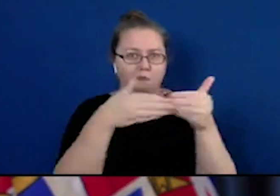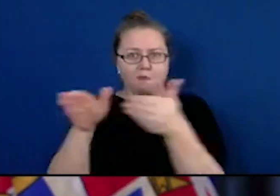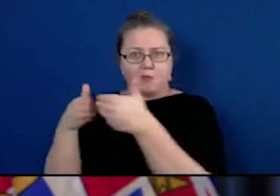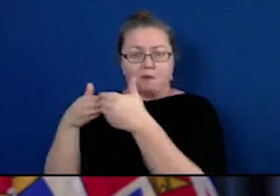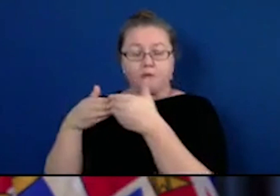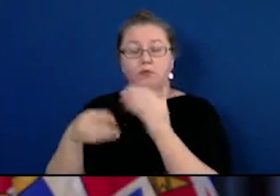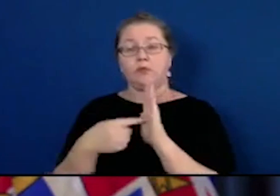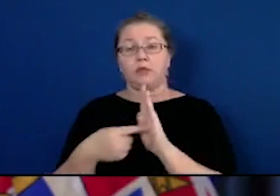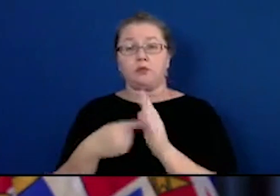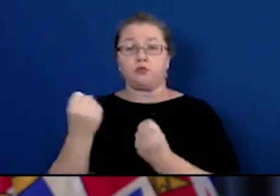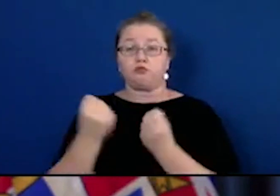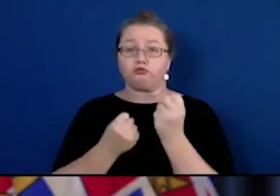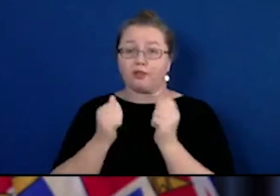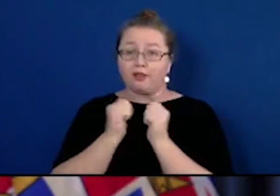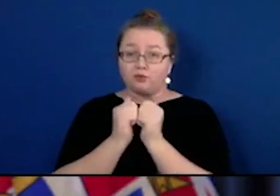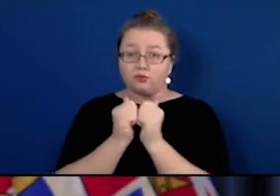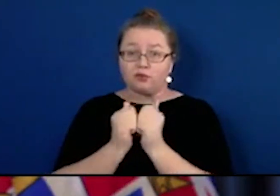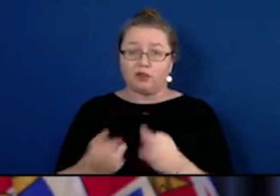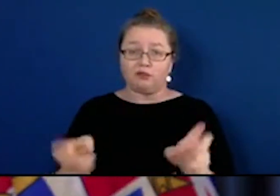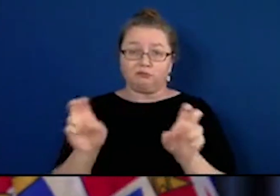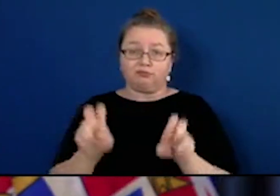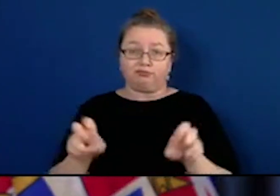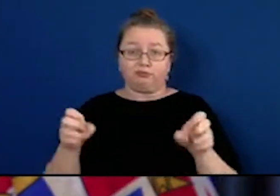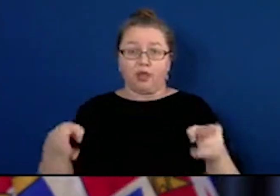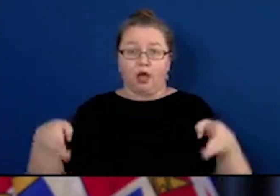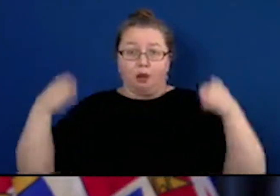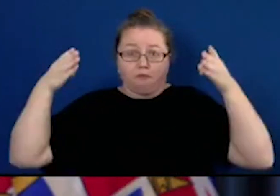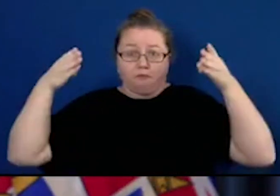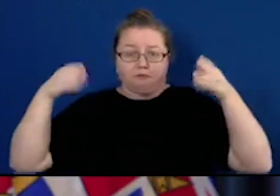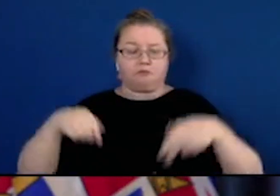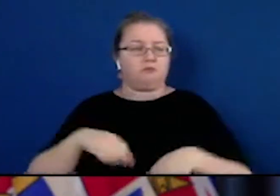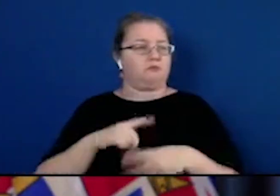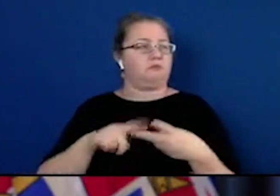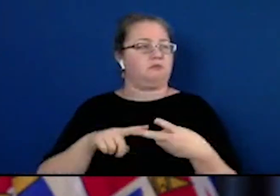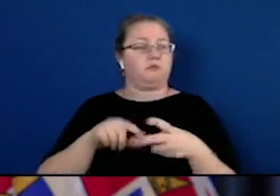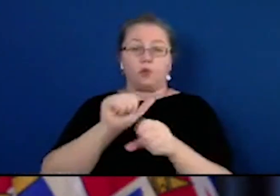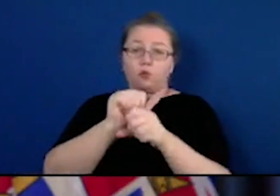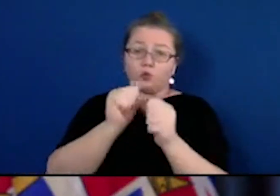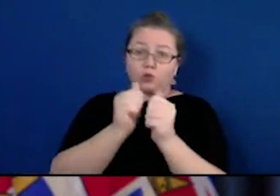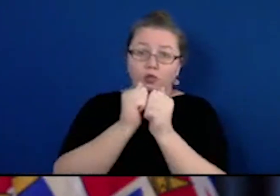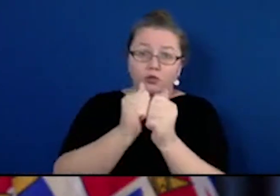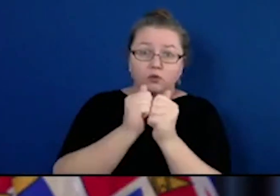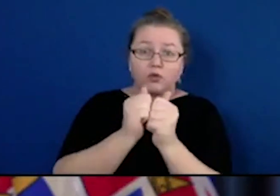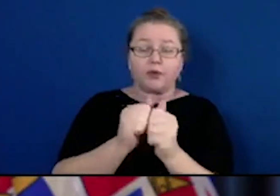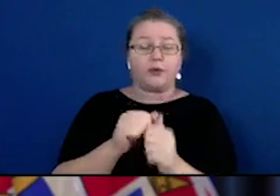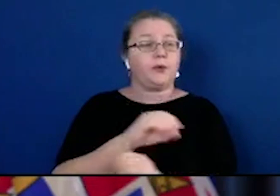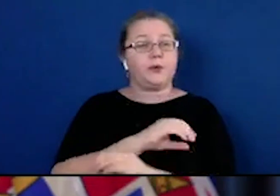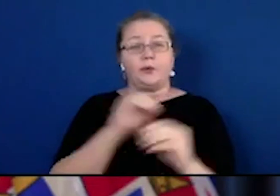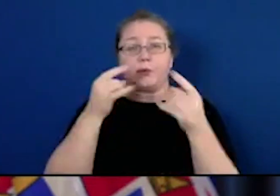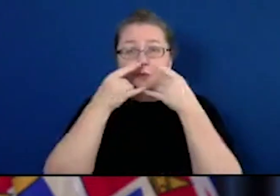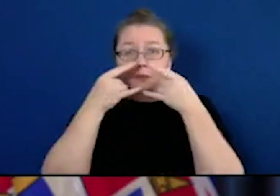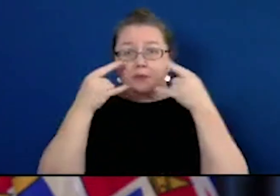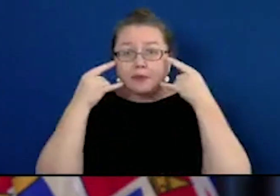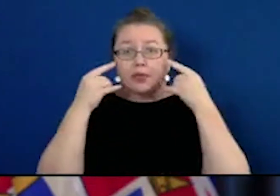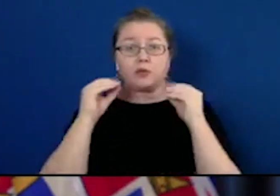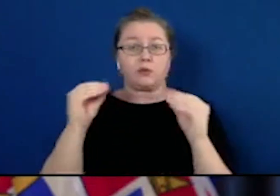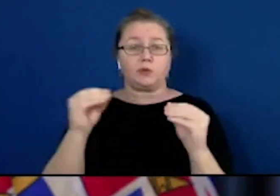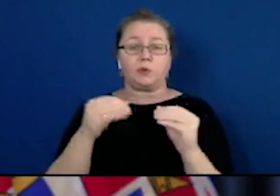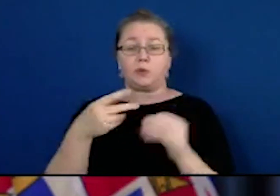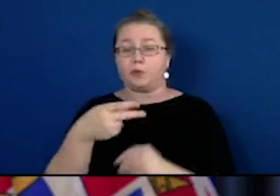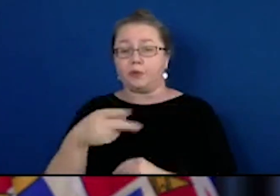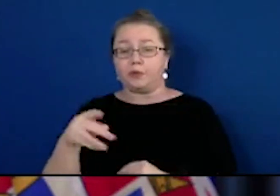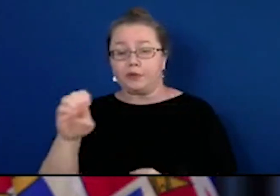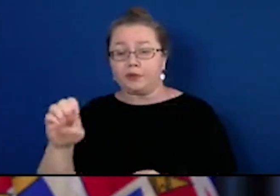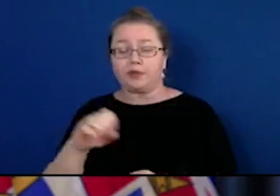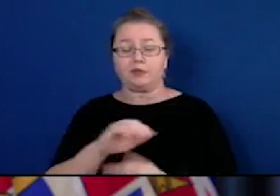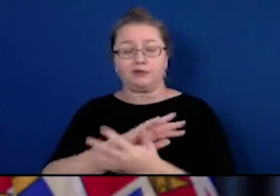in the lunchroom together, having a break together in a small enclosed space, whether we're working together without using the